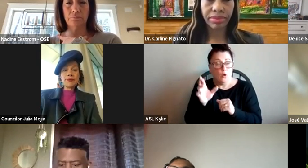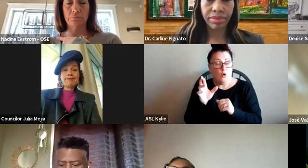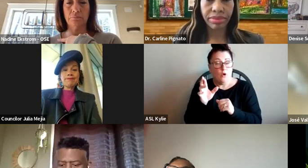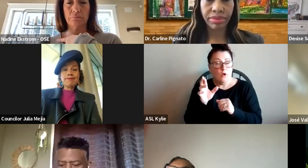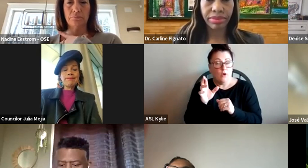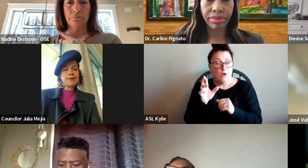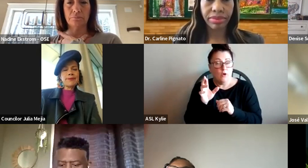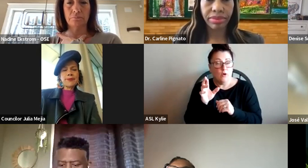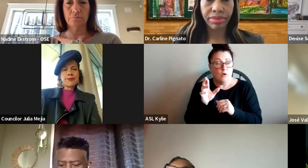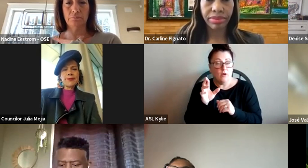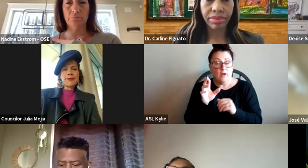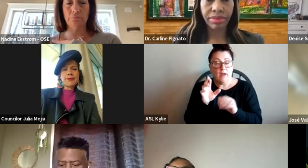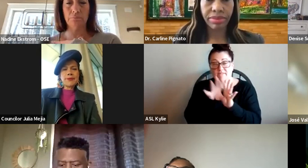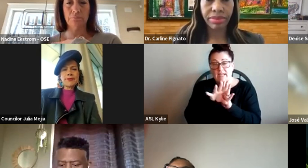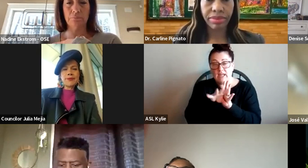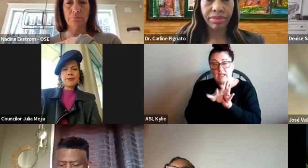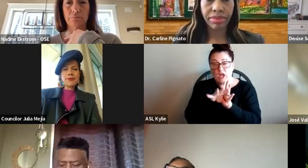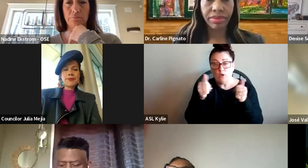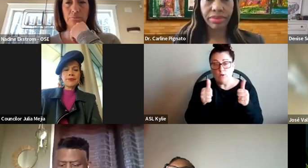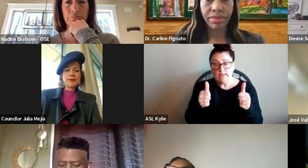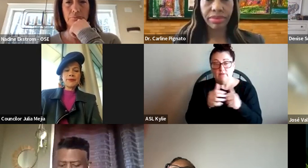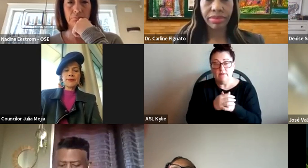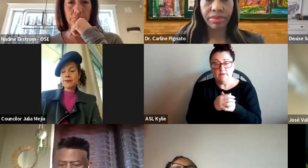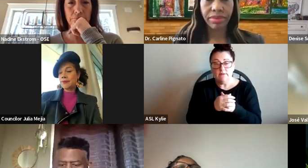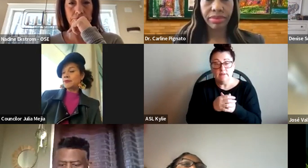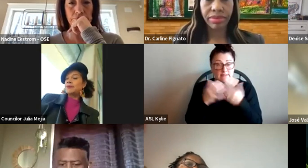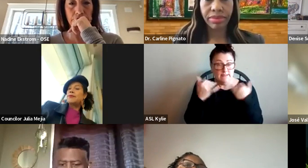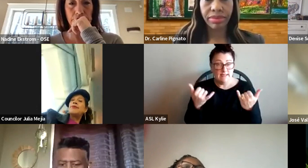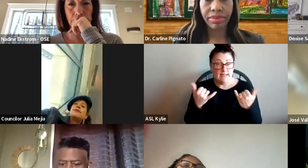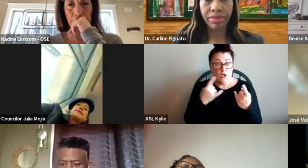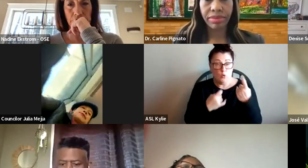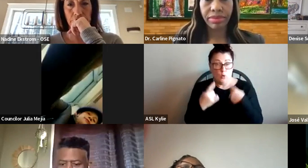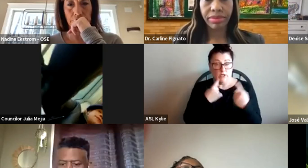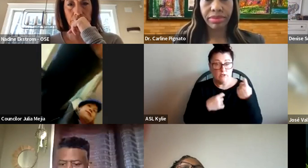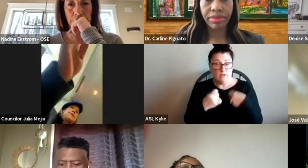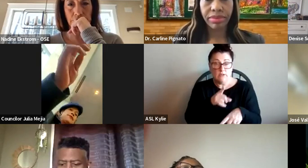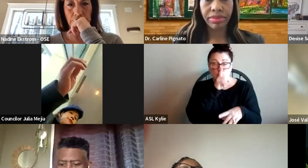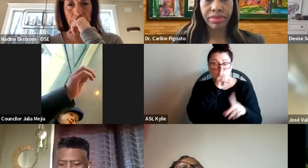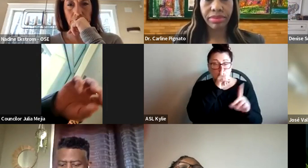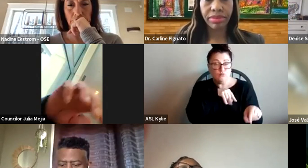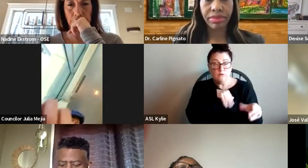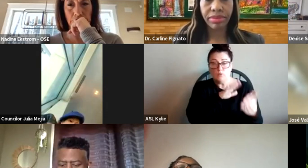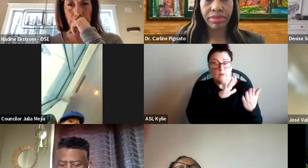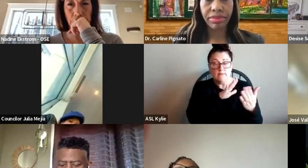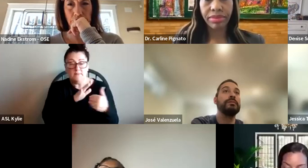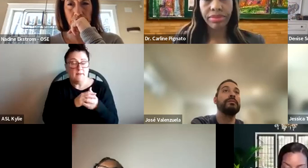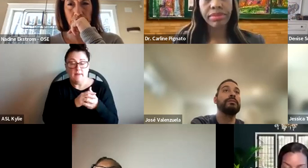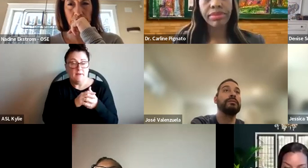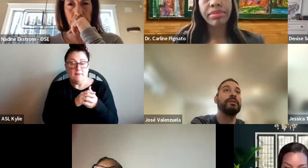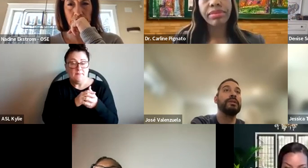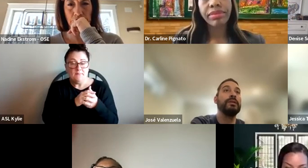a video recording. In this listening session, questions will not be addressed directly.